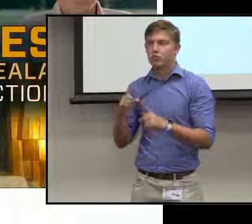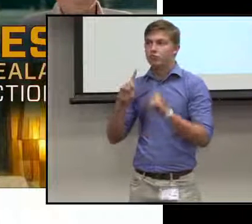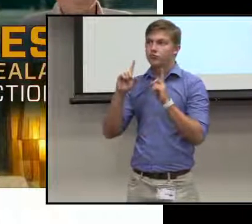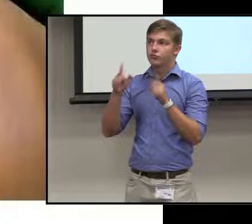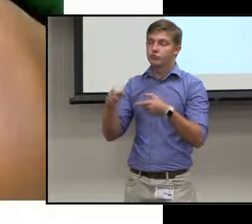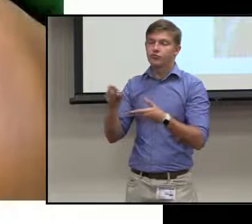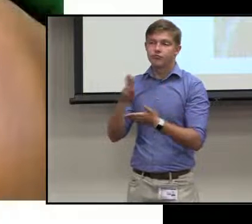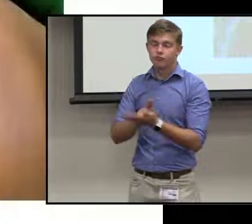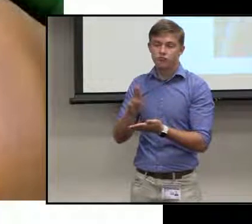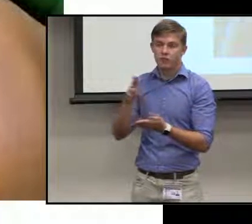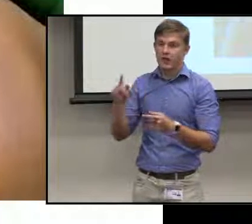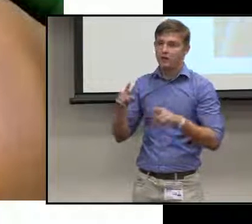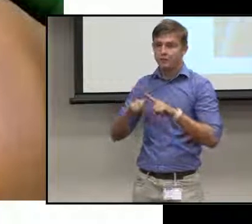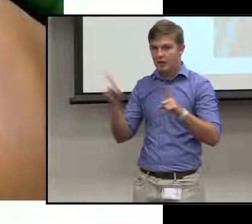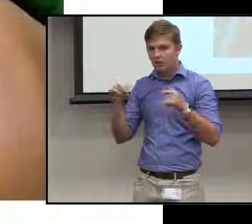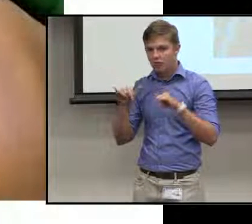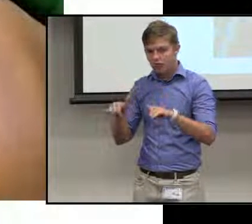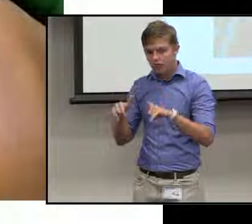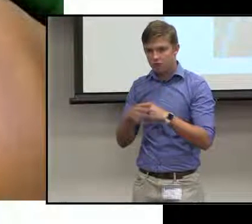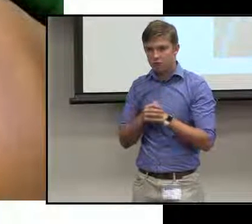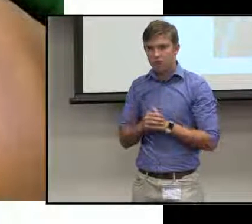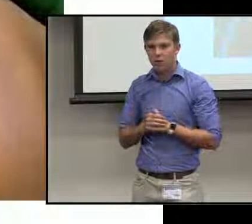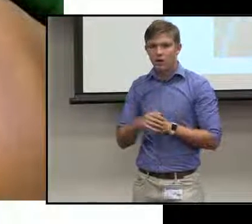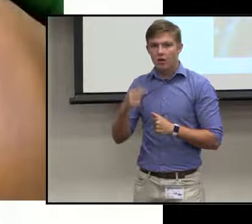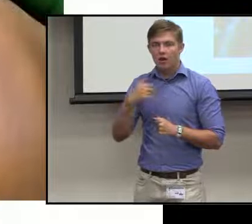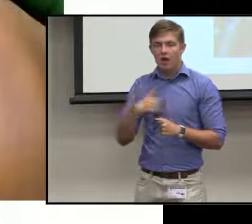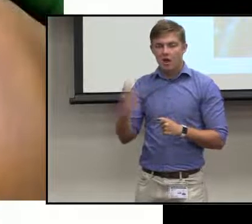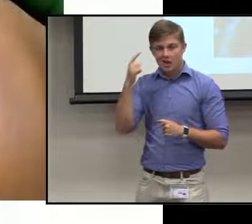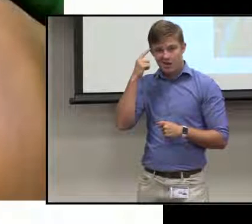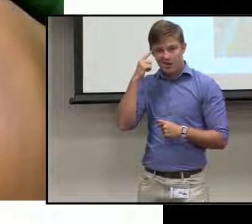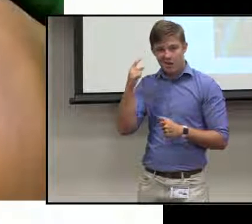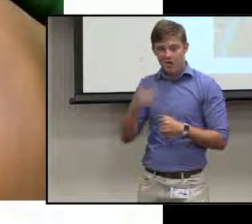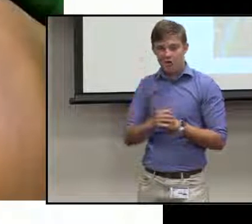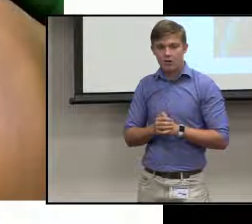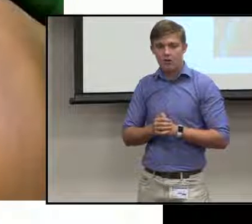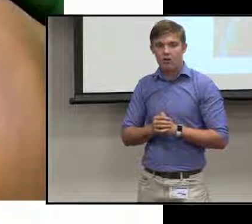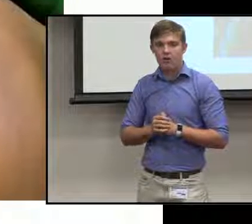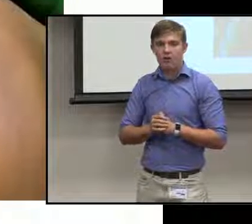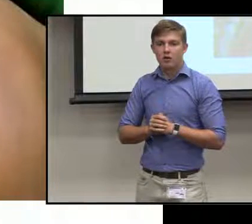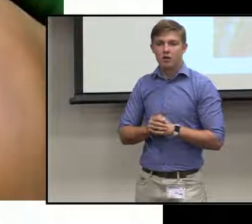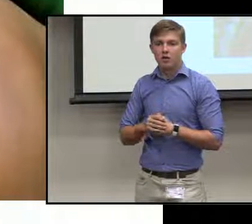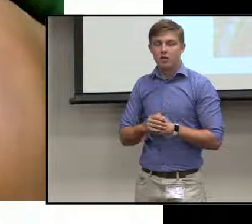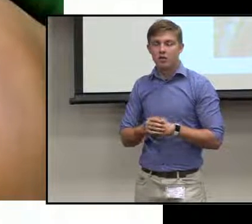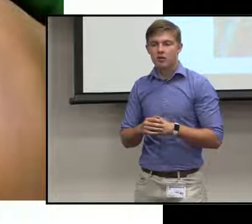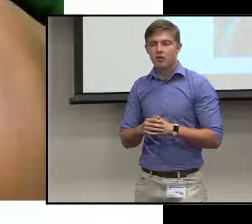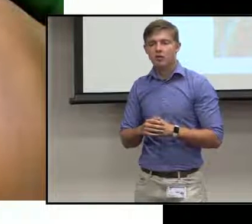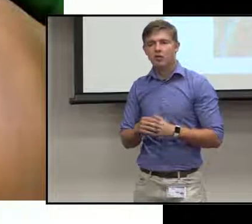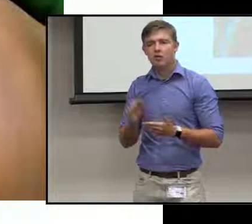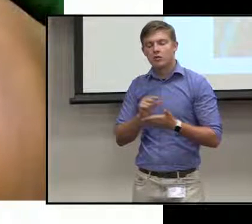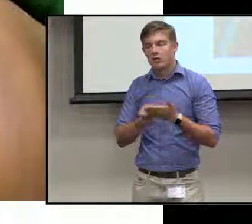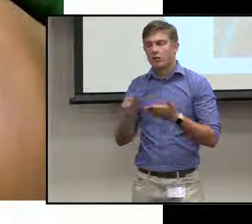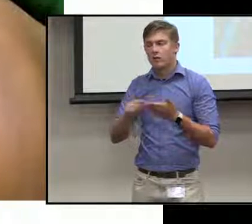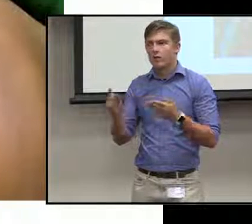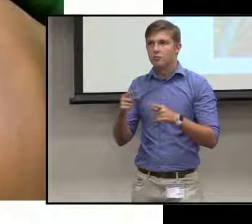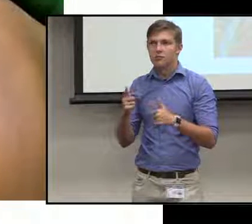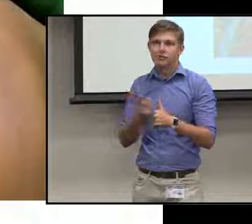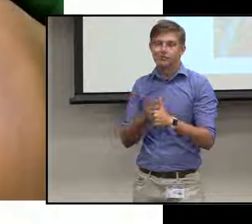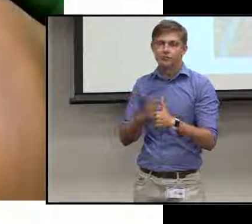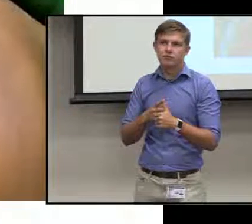work there. And what I think diverse, but one is symbolized by this